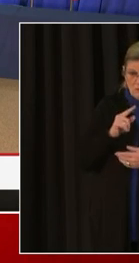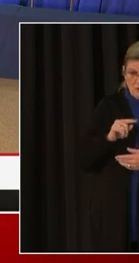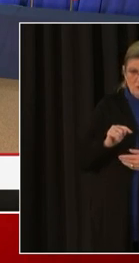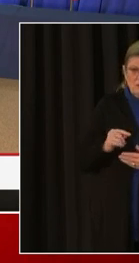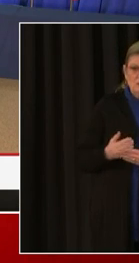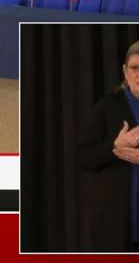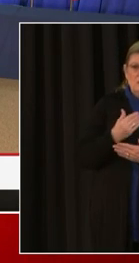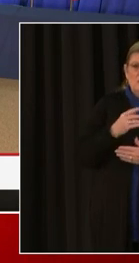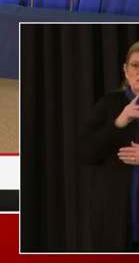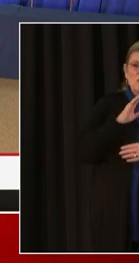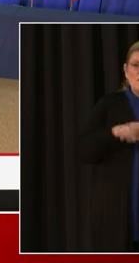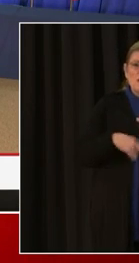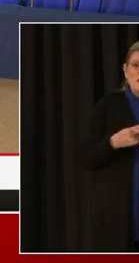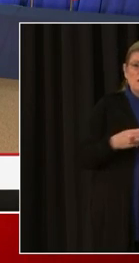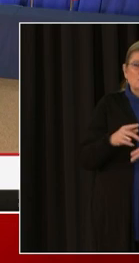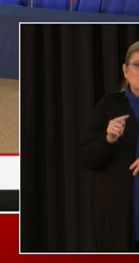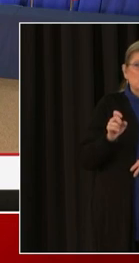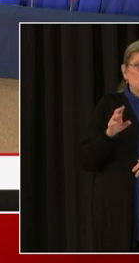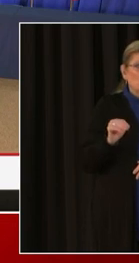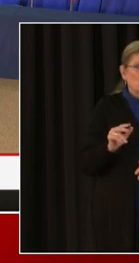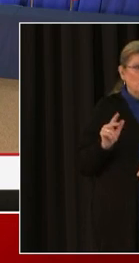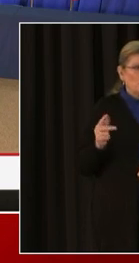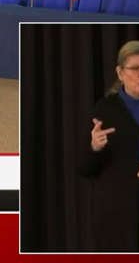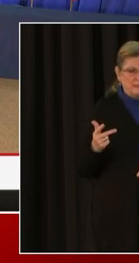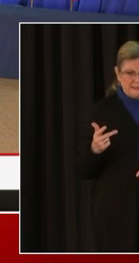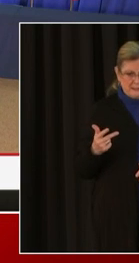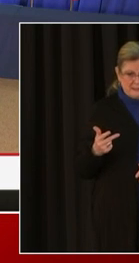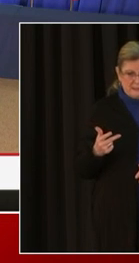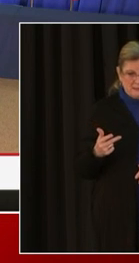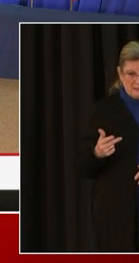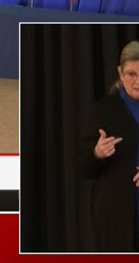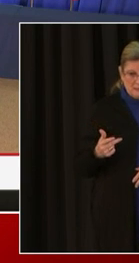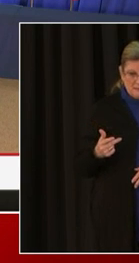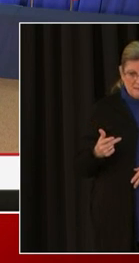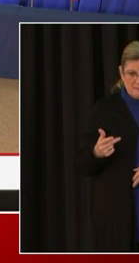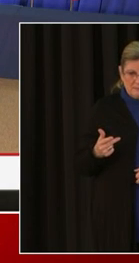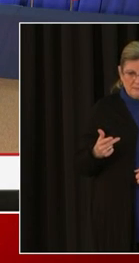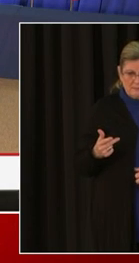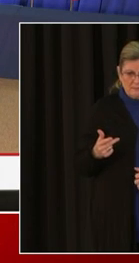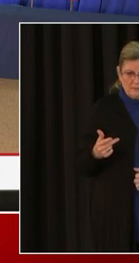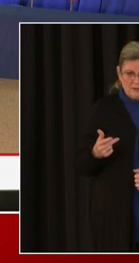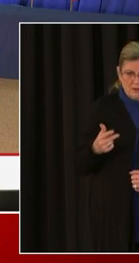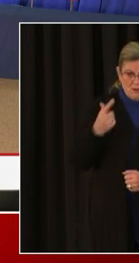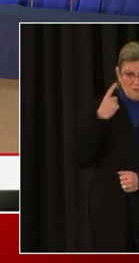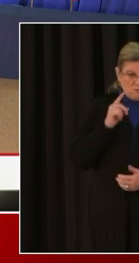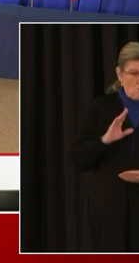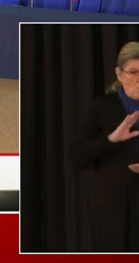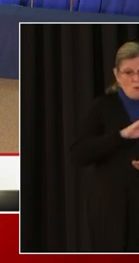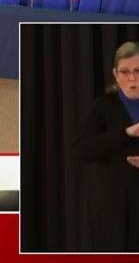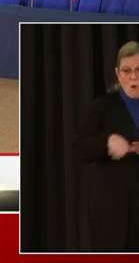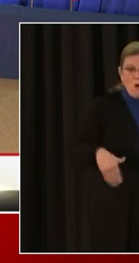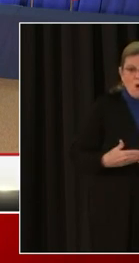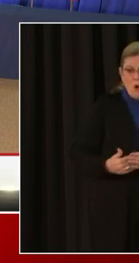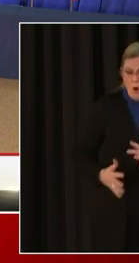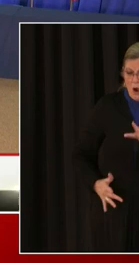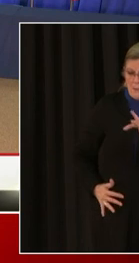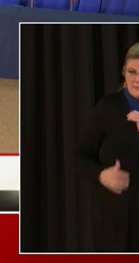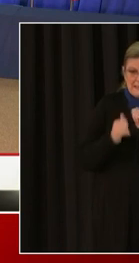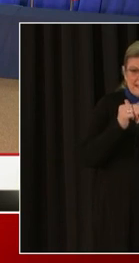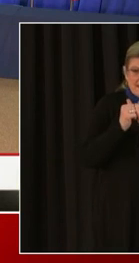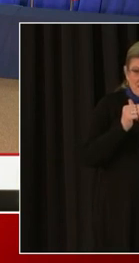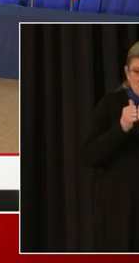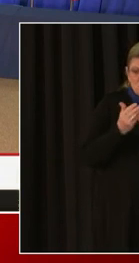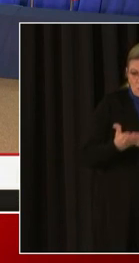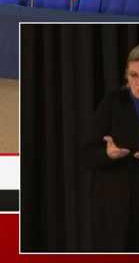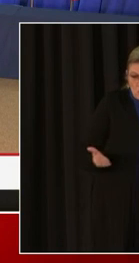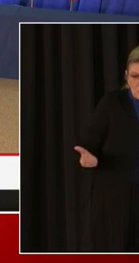talked about Term 3. I do want to remind everyone that for all of the most up-to-date information and resources